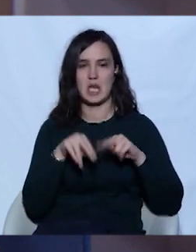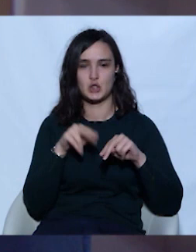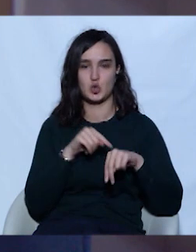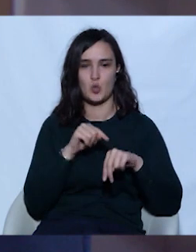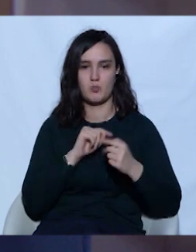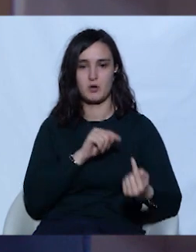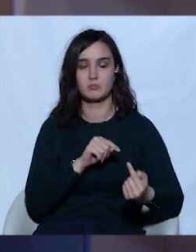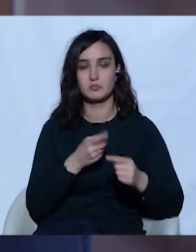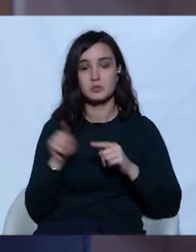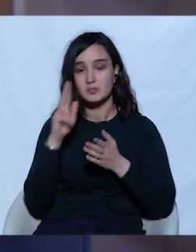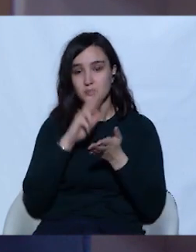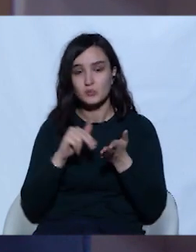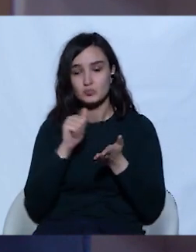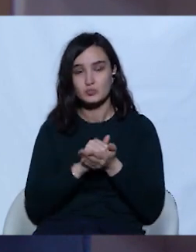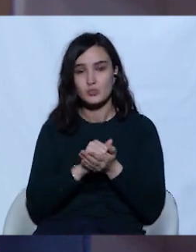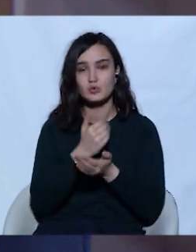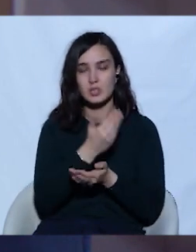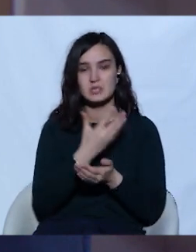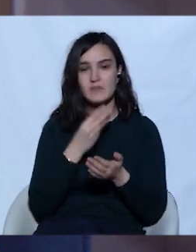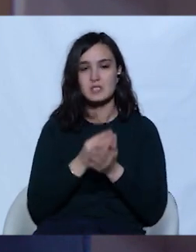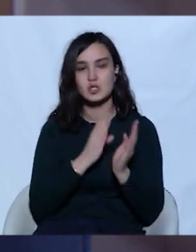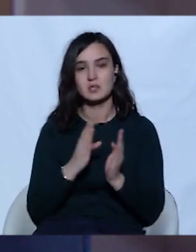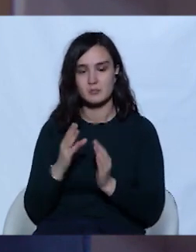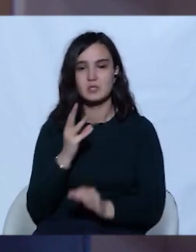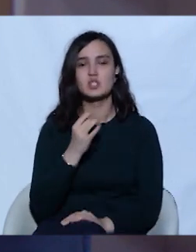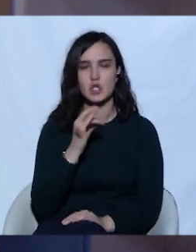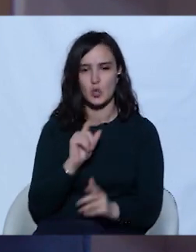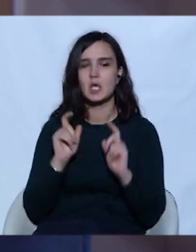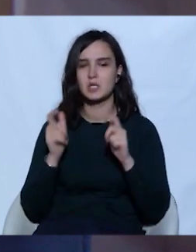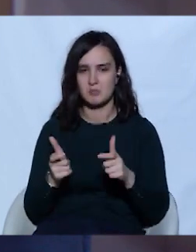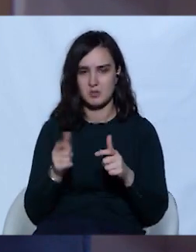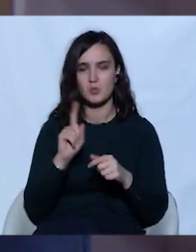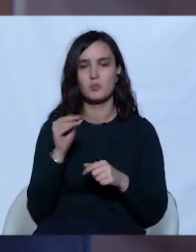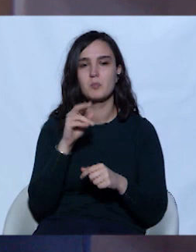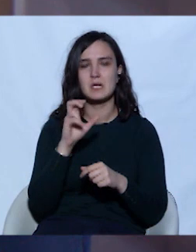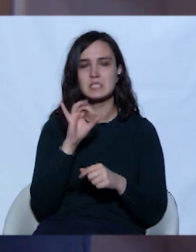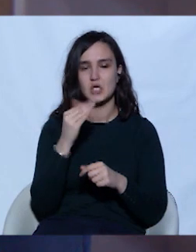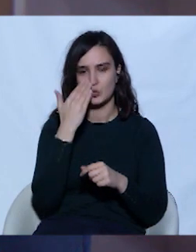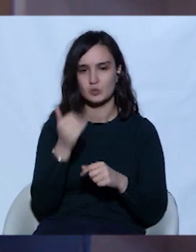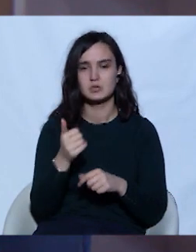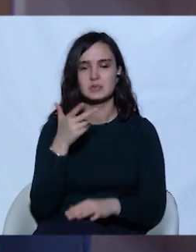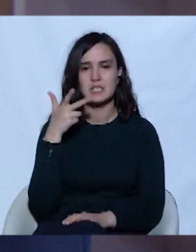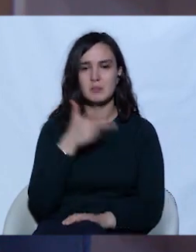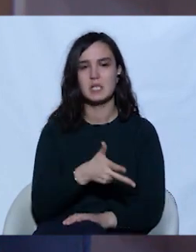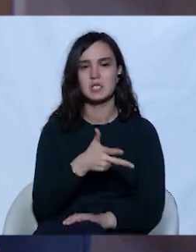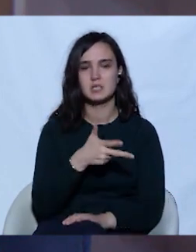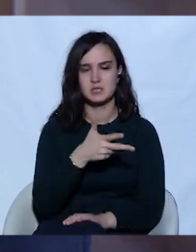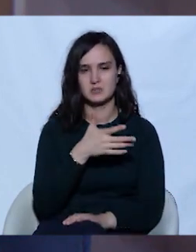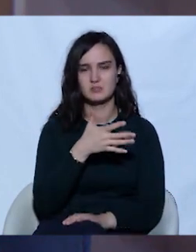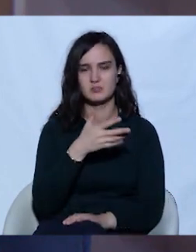her sister's brother-in-law, Mr. George Knightley, proves himself to be quite insightful, as